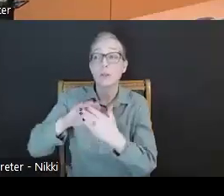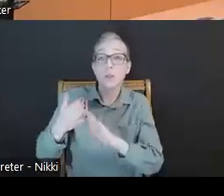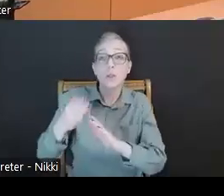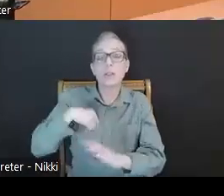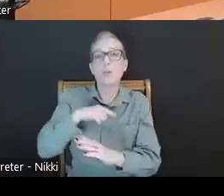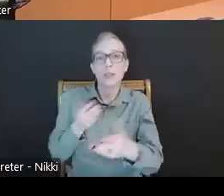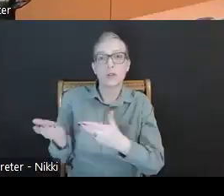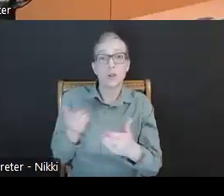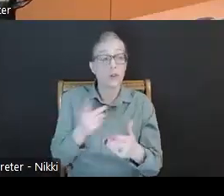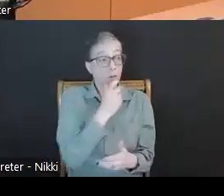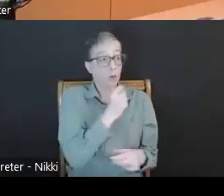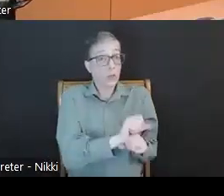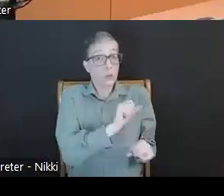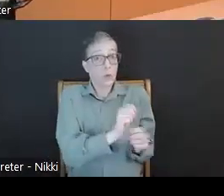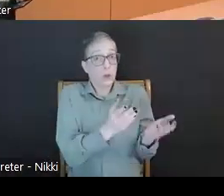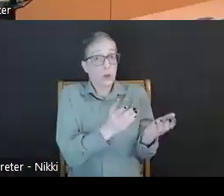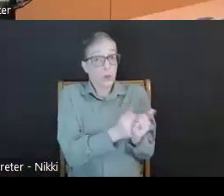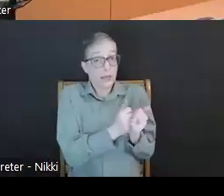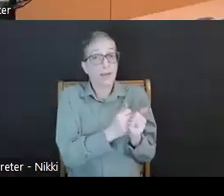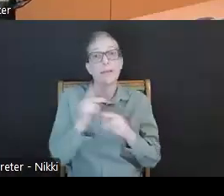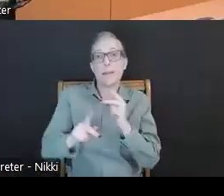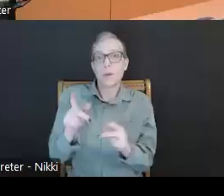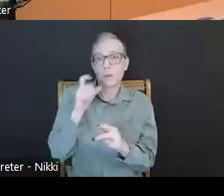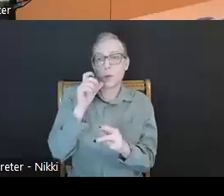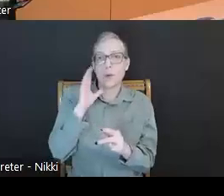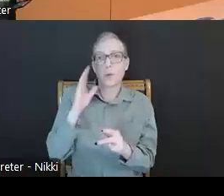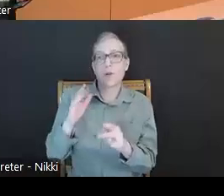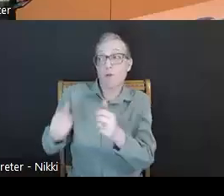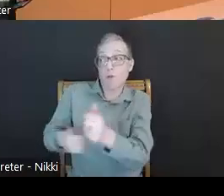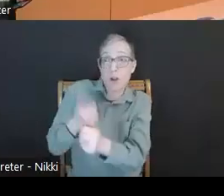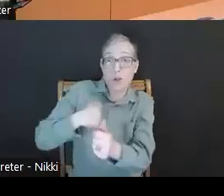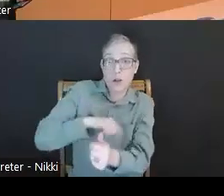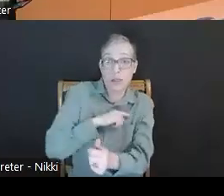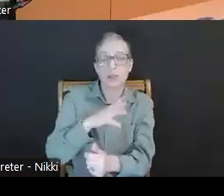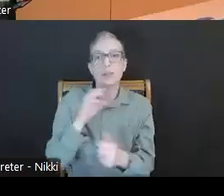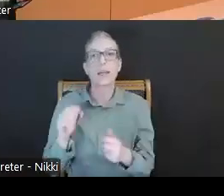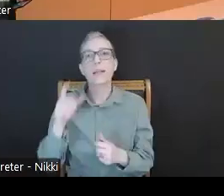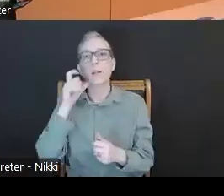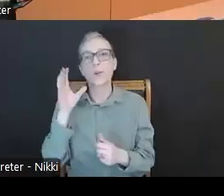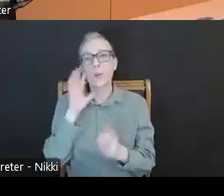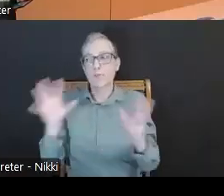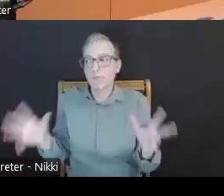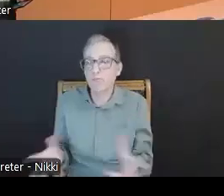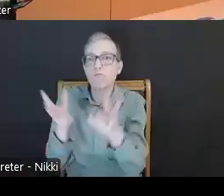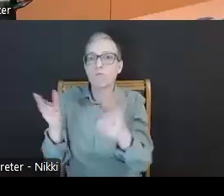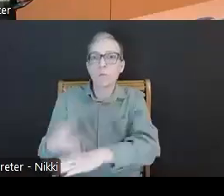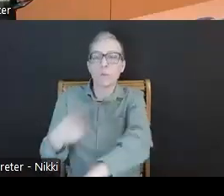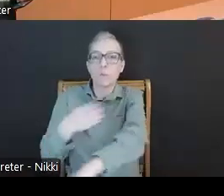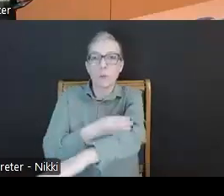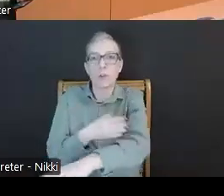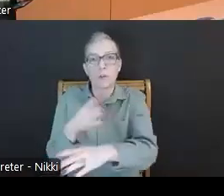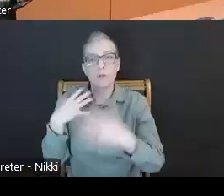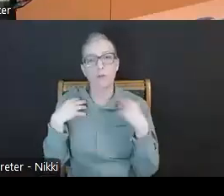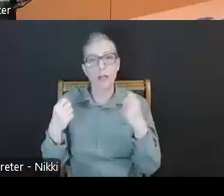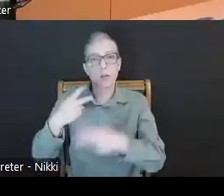with, on the people coming up behind us, and the people who ultimately are going to drive healthcare outcomes here in our own system. So I'm just very